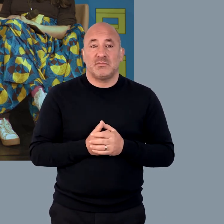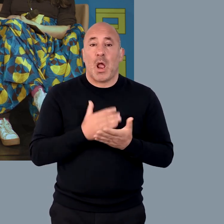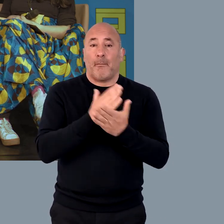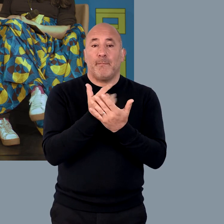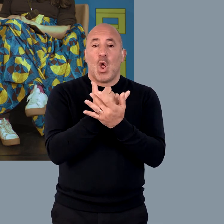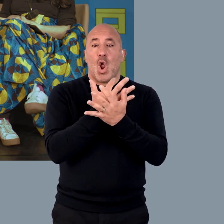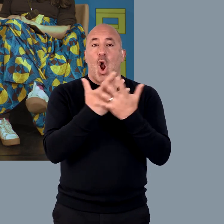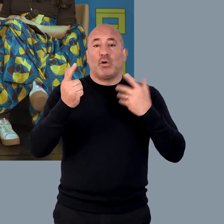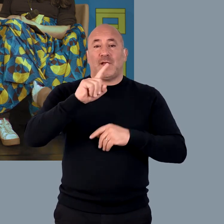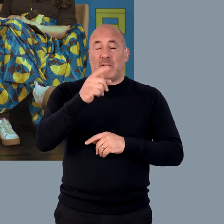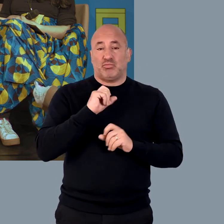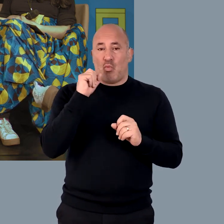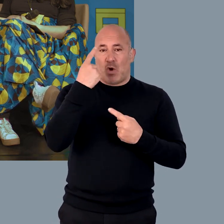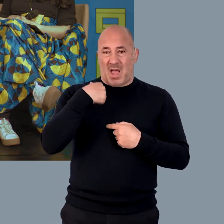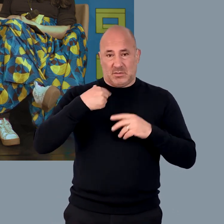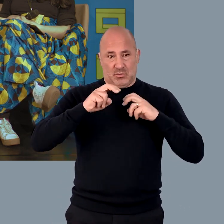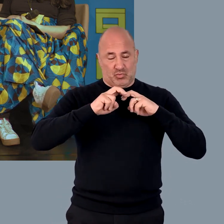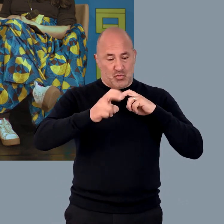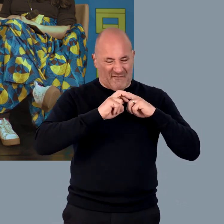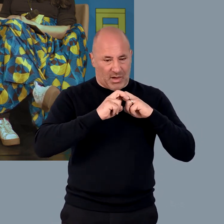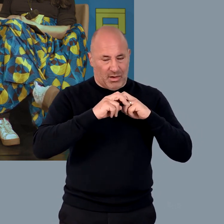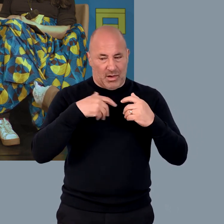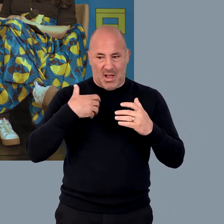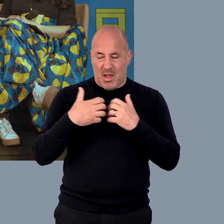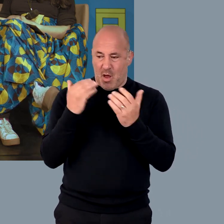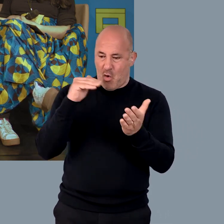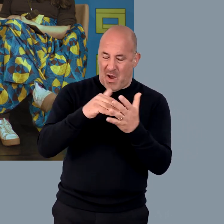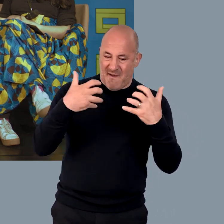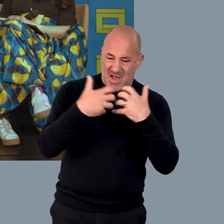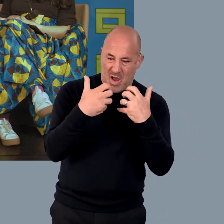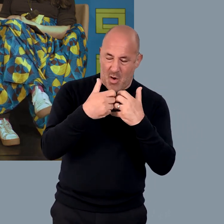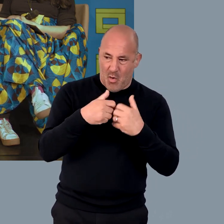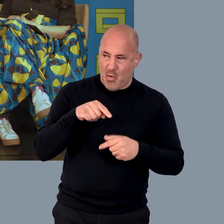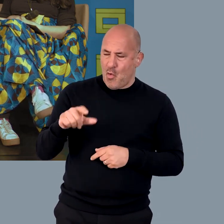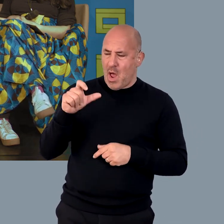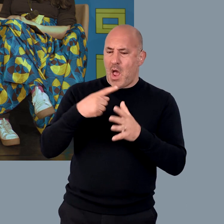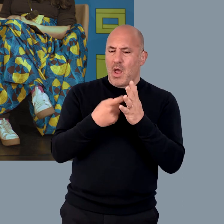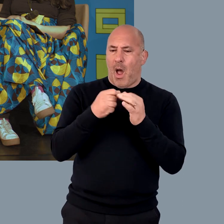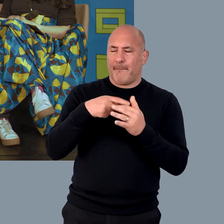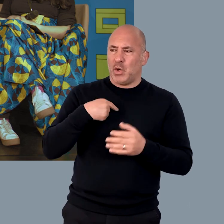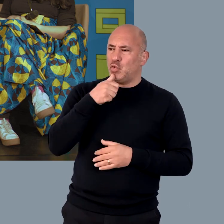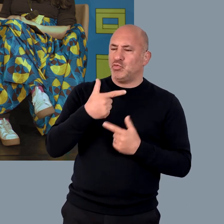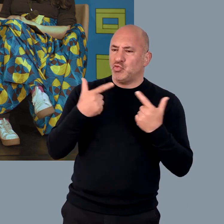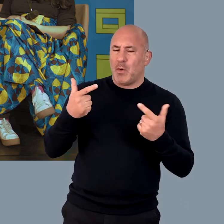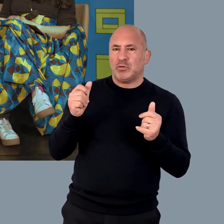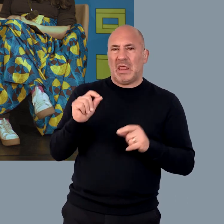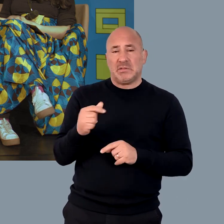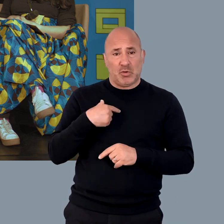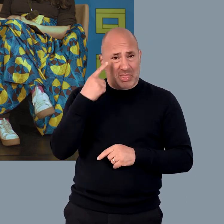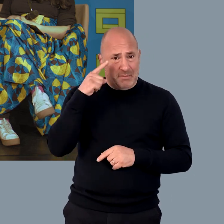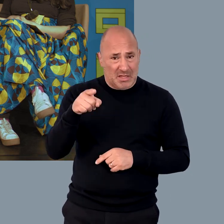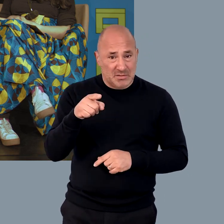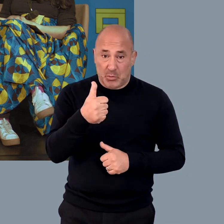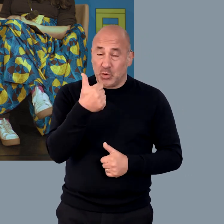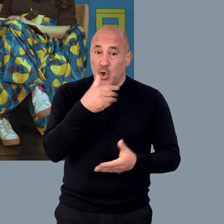three. One is transparency. A lot of people don't really think about their carbon